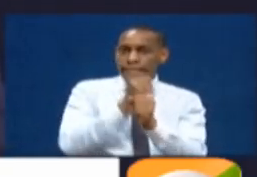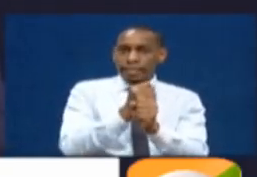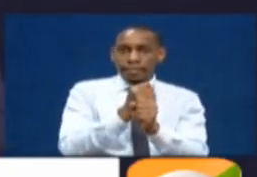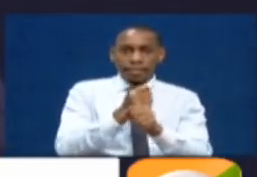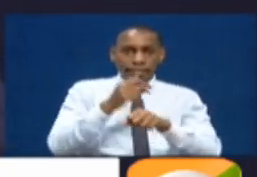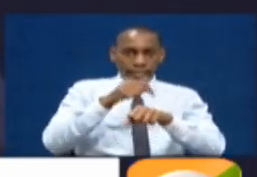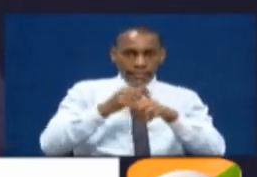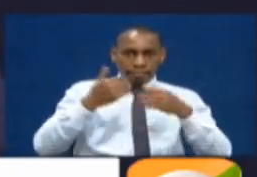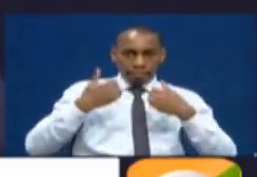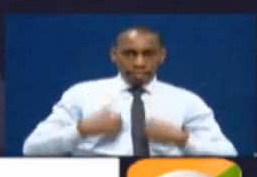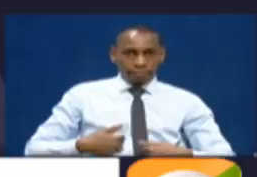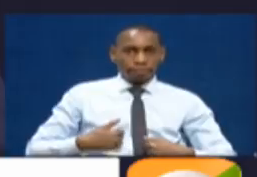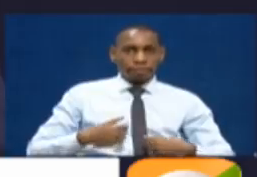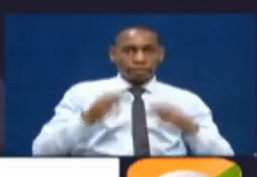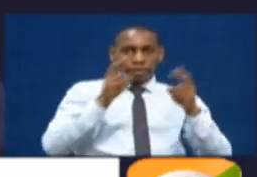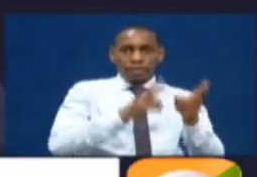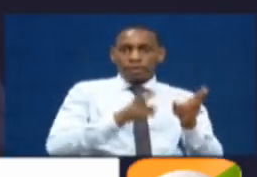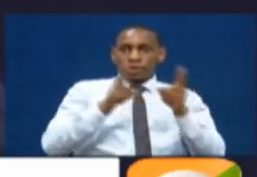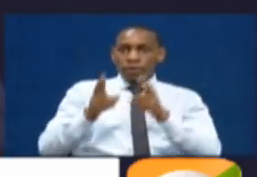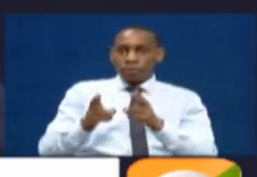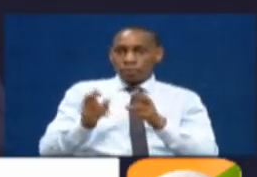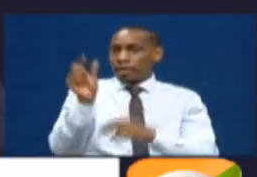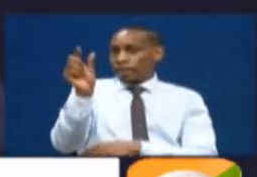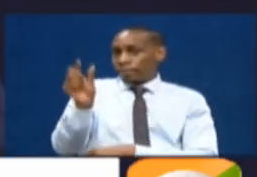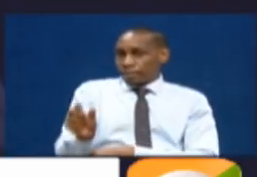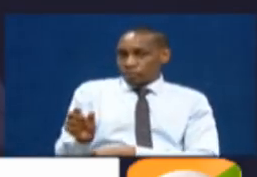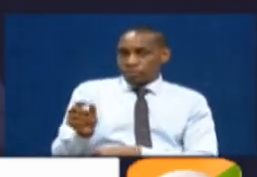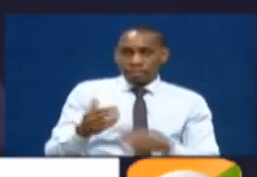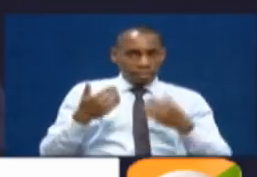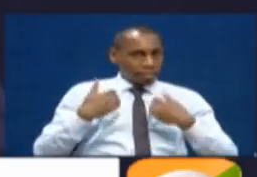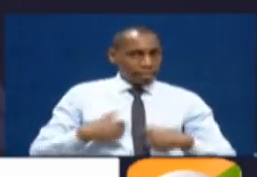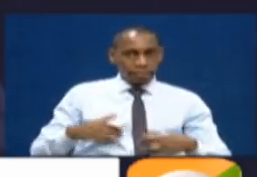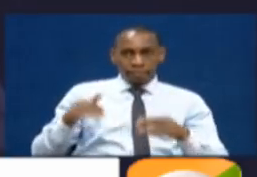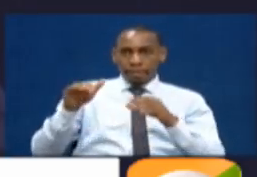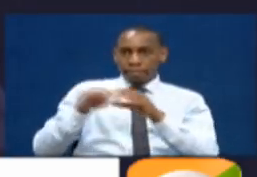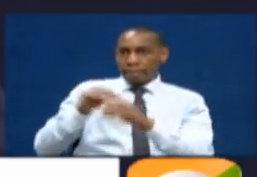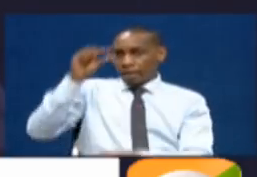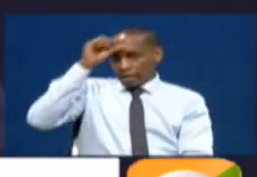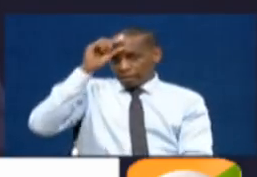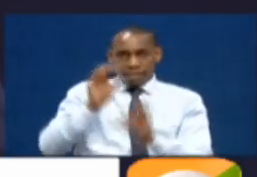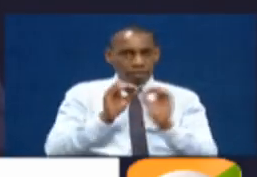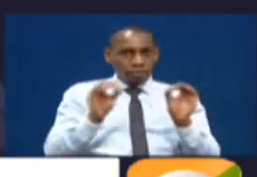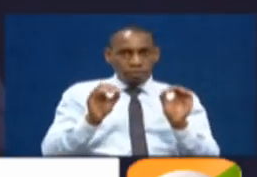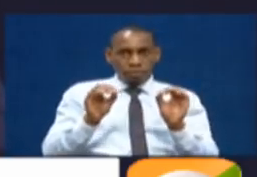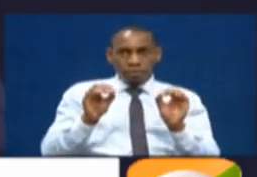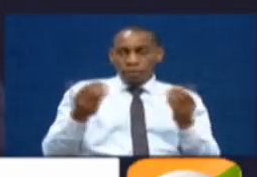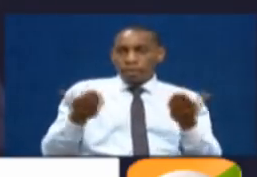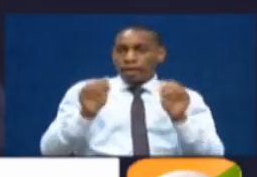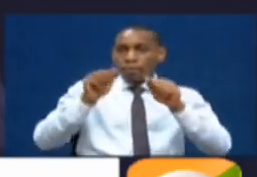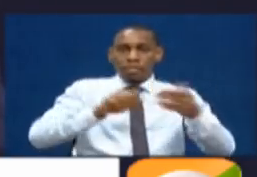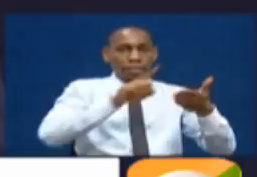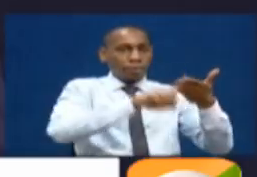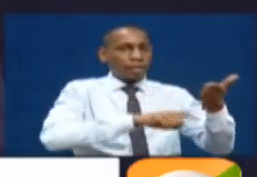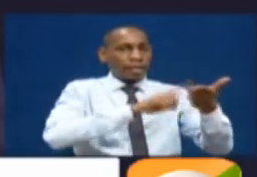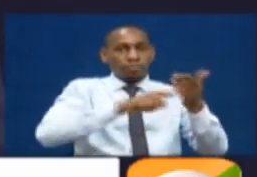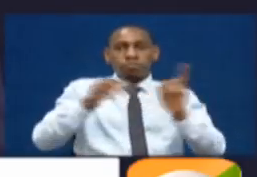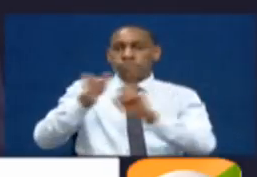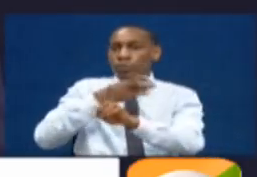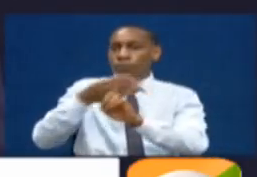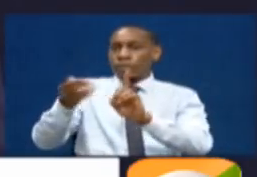when I was an ordinary citizen. I was not a member of government where I would have been accused of influencing the